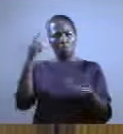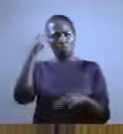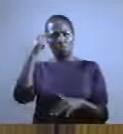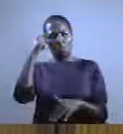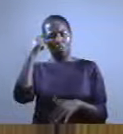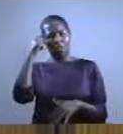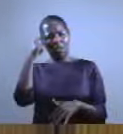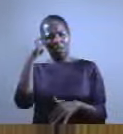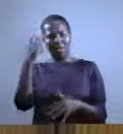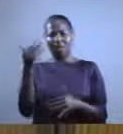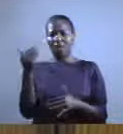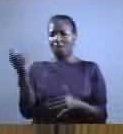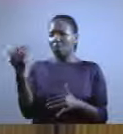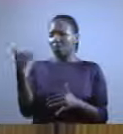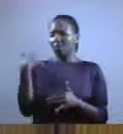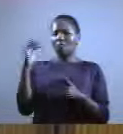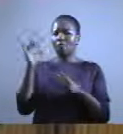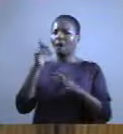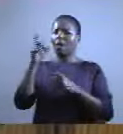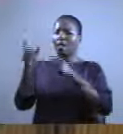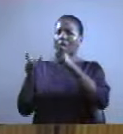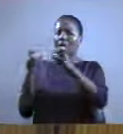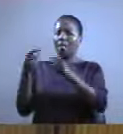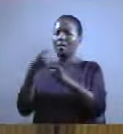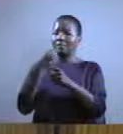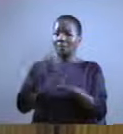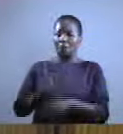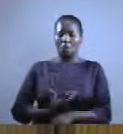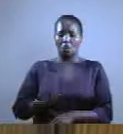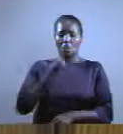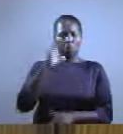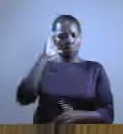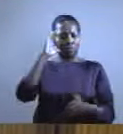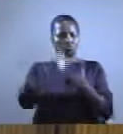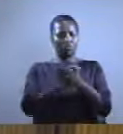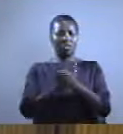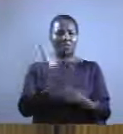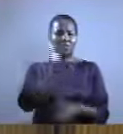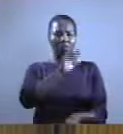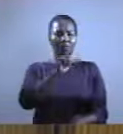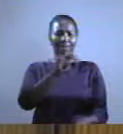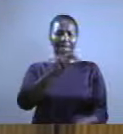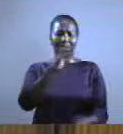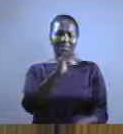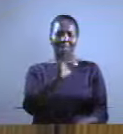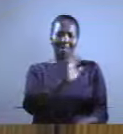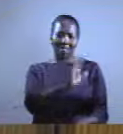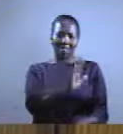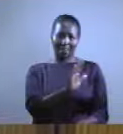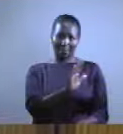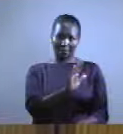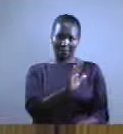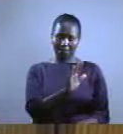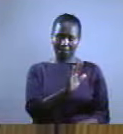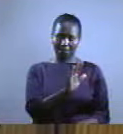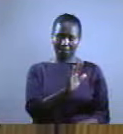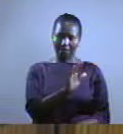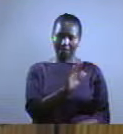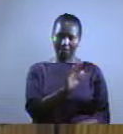spread by prophets of doom that young people have lost faith in mass democratic movements as led by the African National